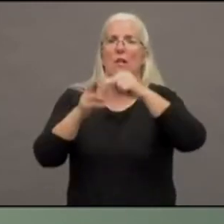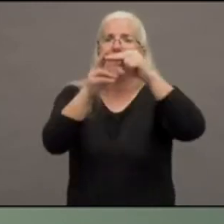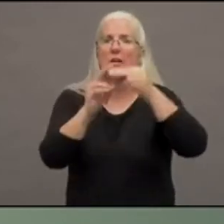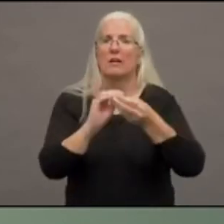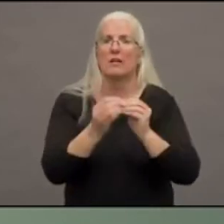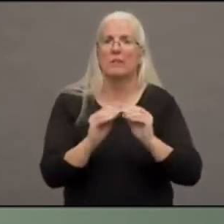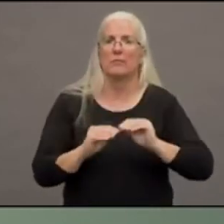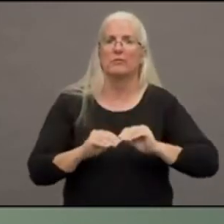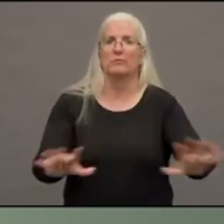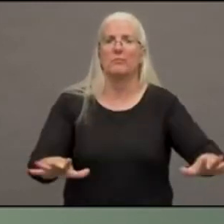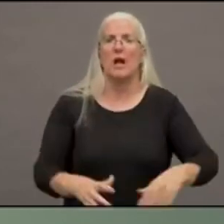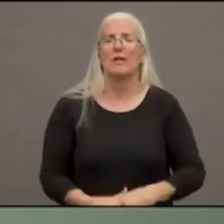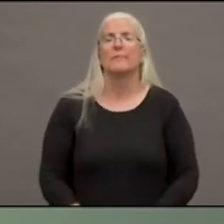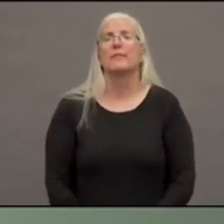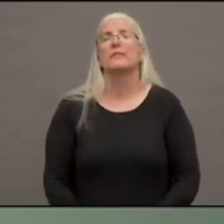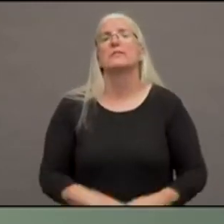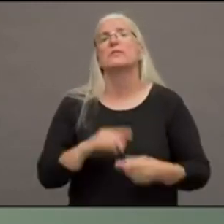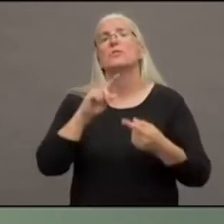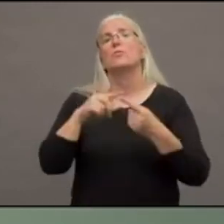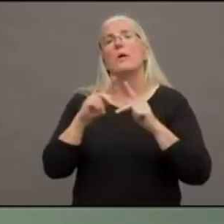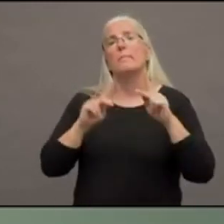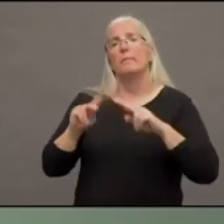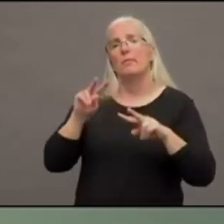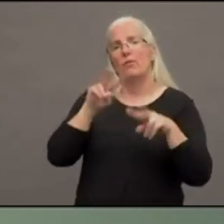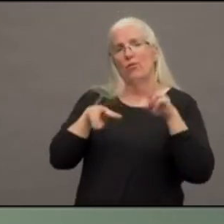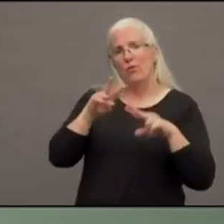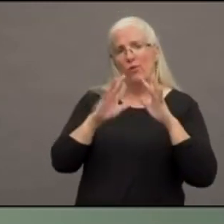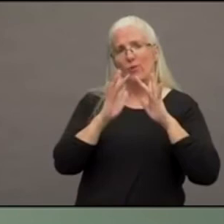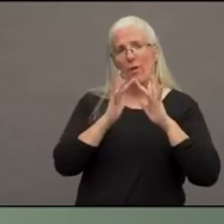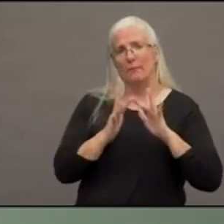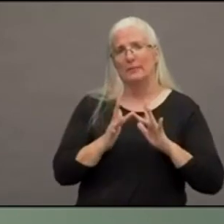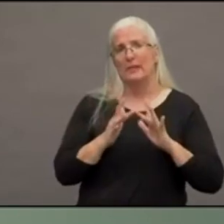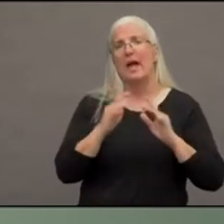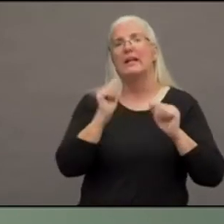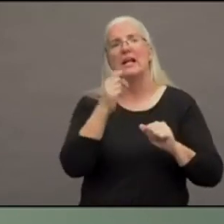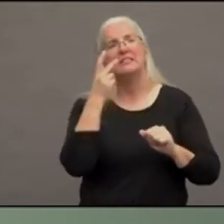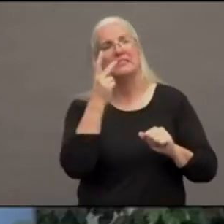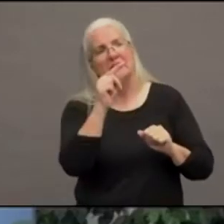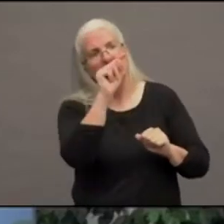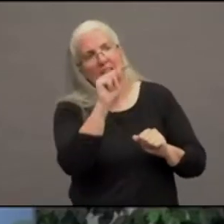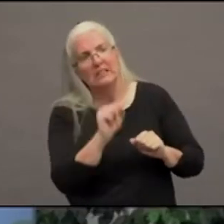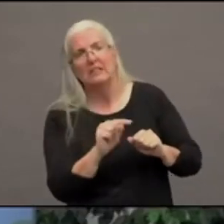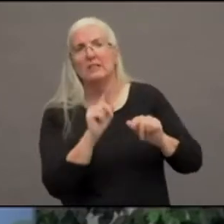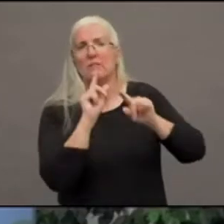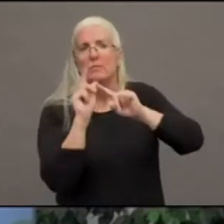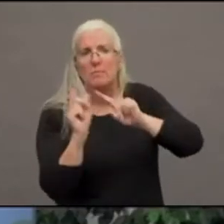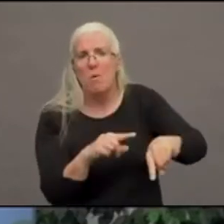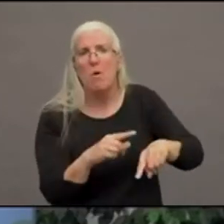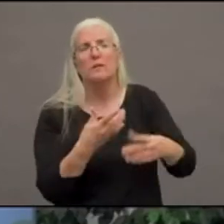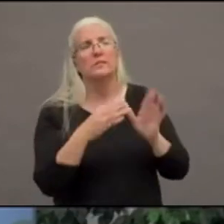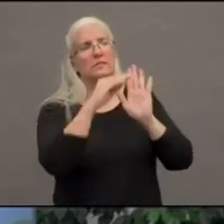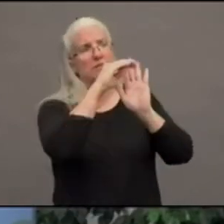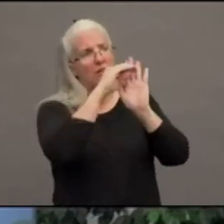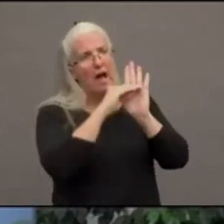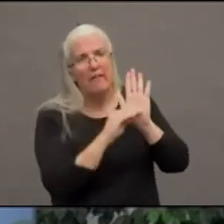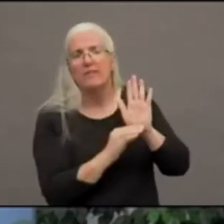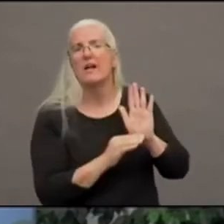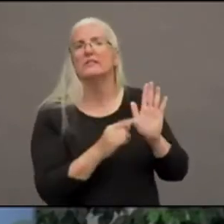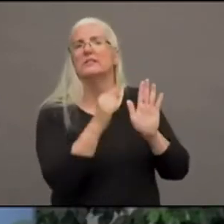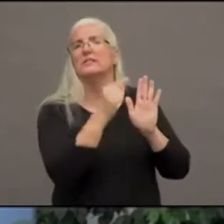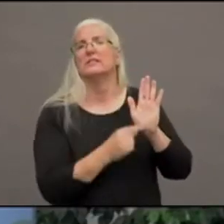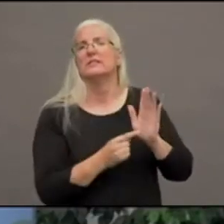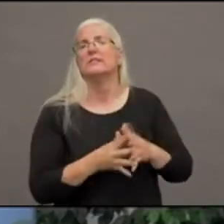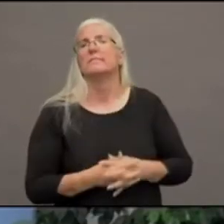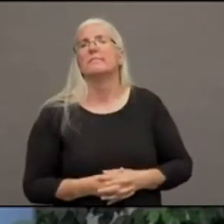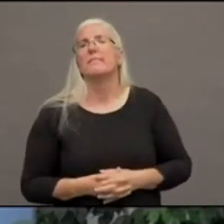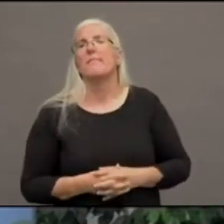and guidance that is issued for specific sectors as well. So a couple more points before we conclude,